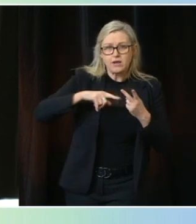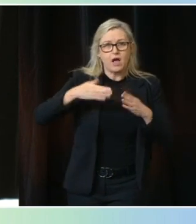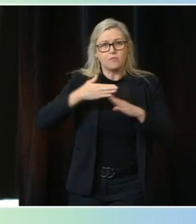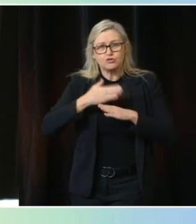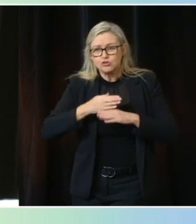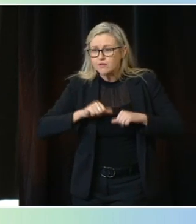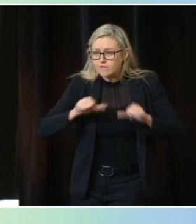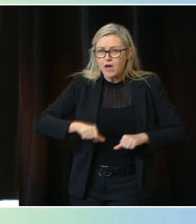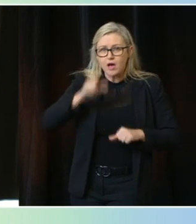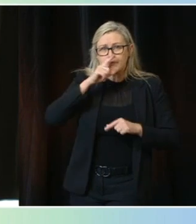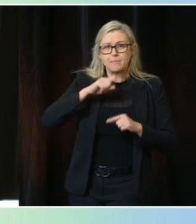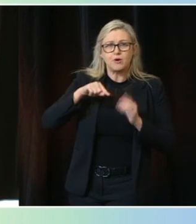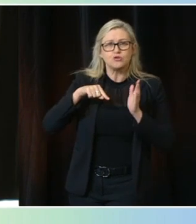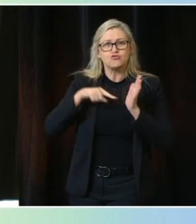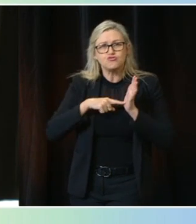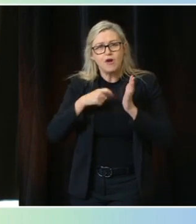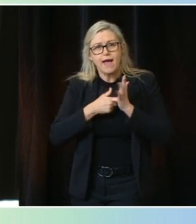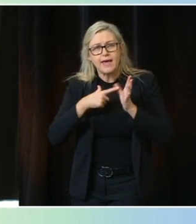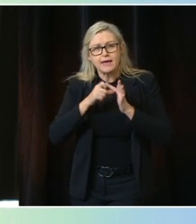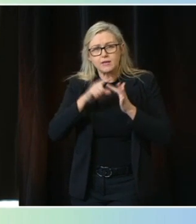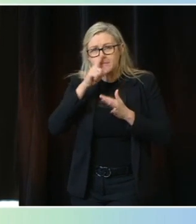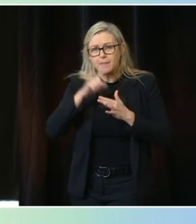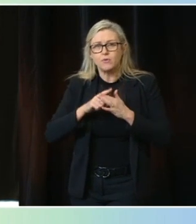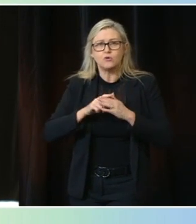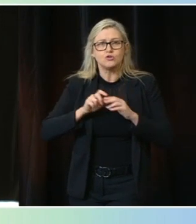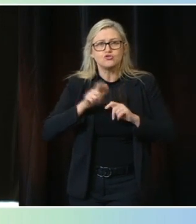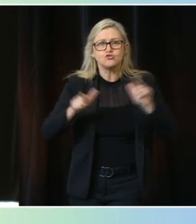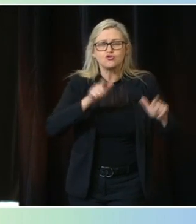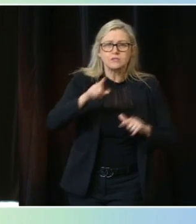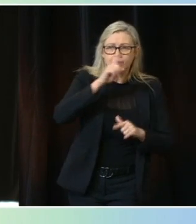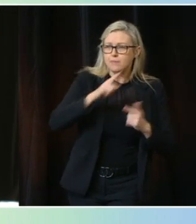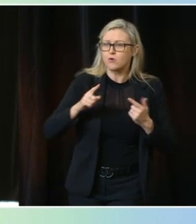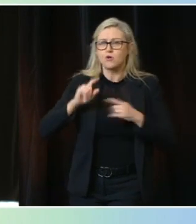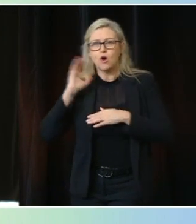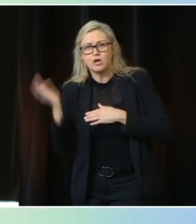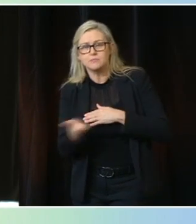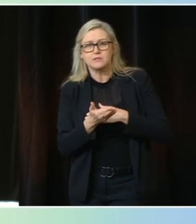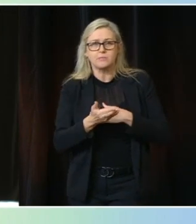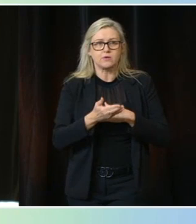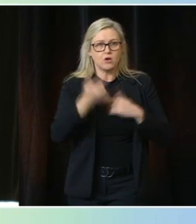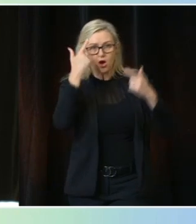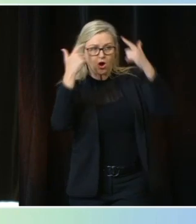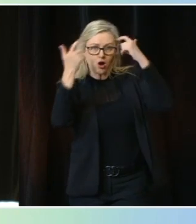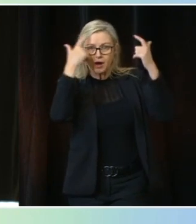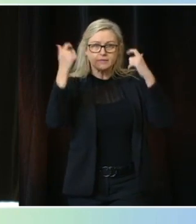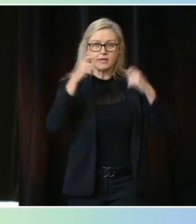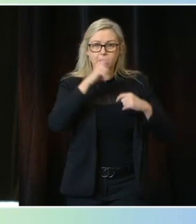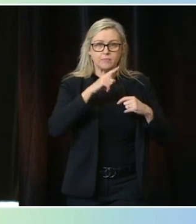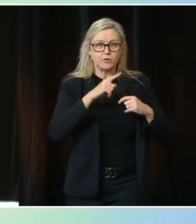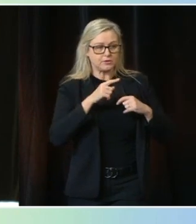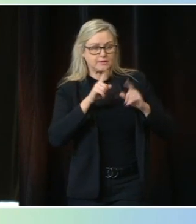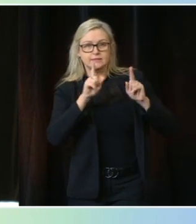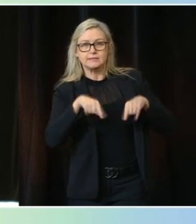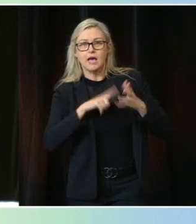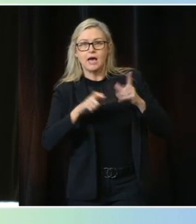tradies tourism operators and Hospitality workers entrepreneurs and innovators startups